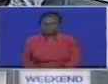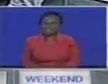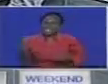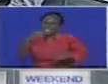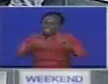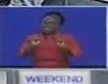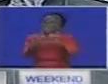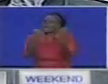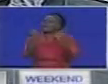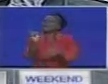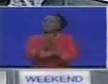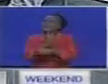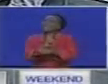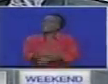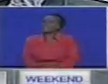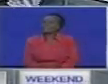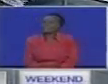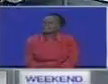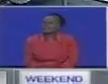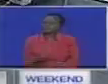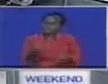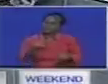for the grassroots? When, around what time? I could have been busy.